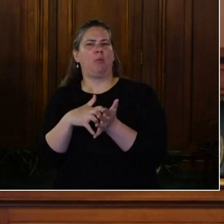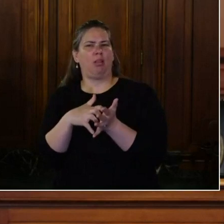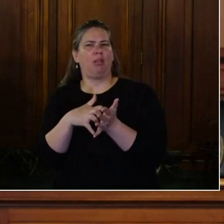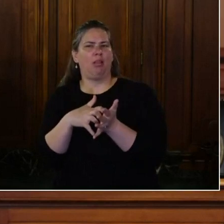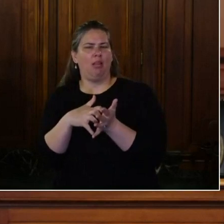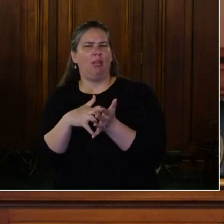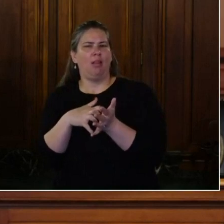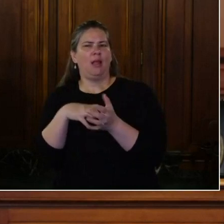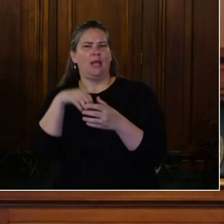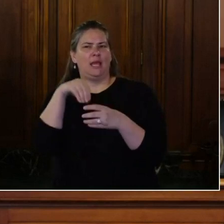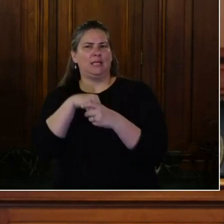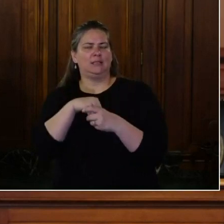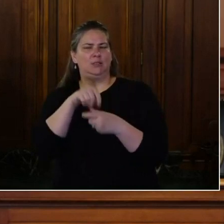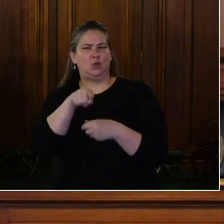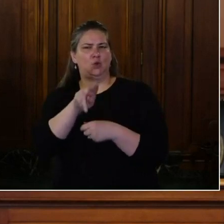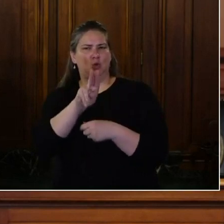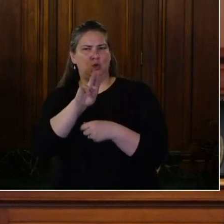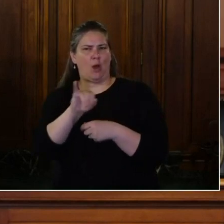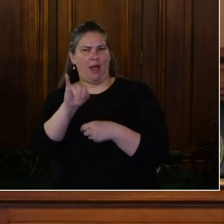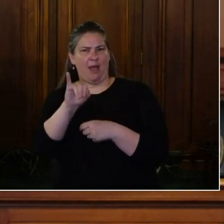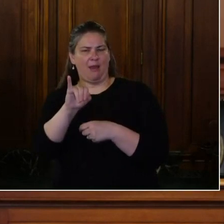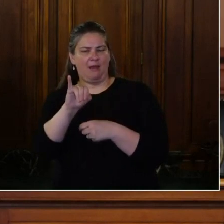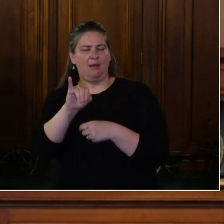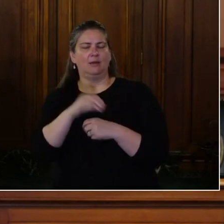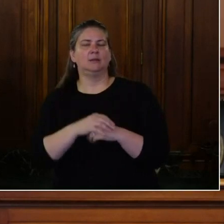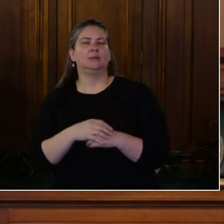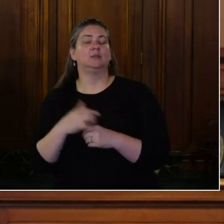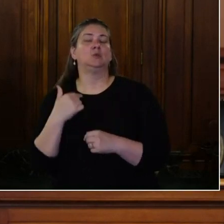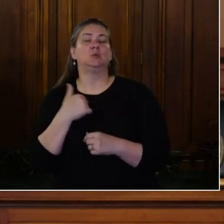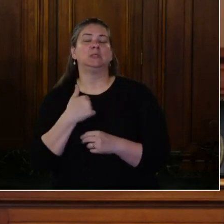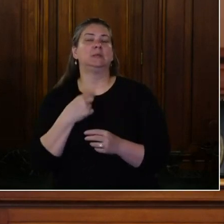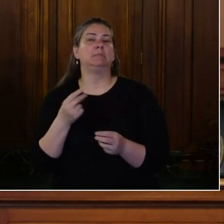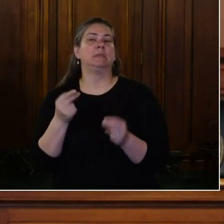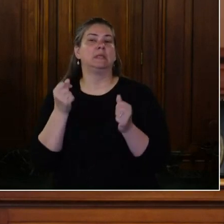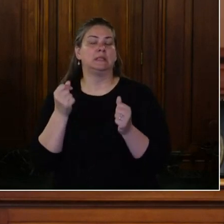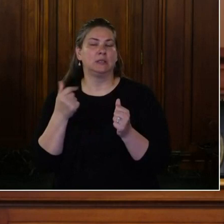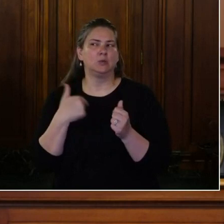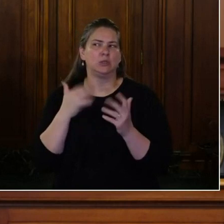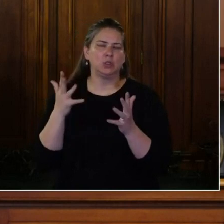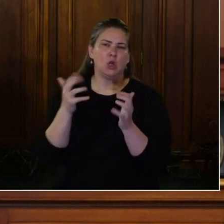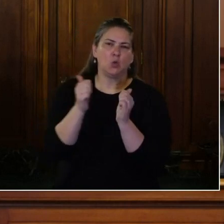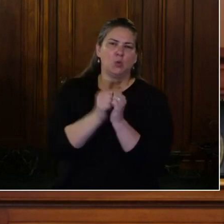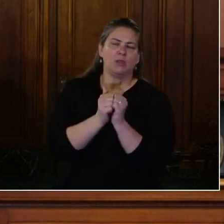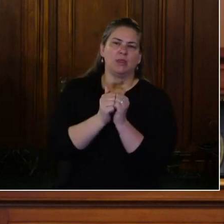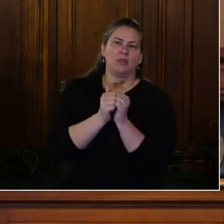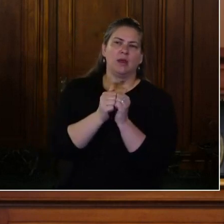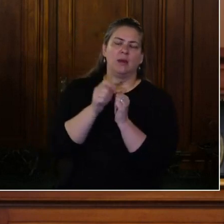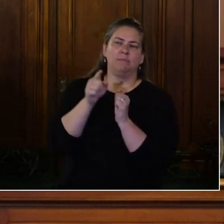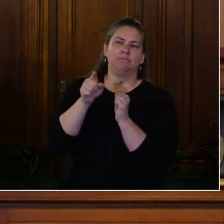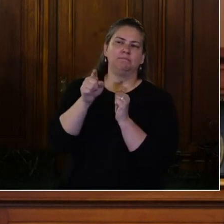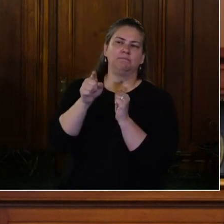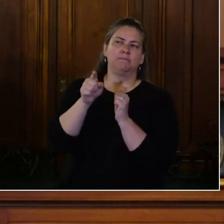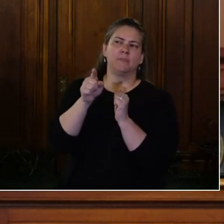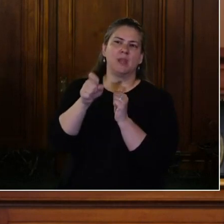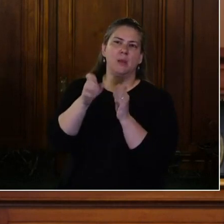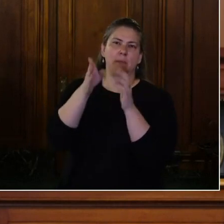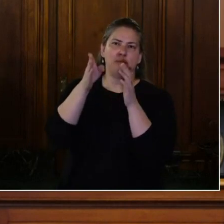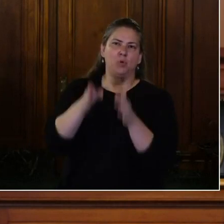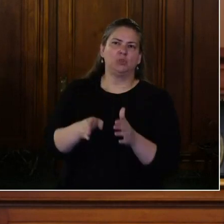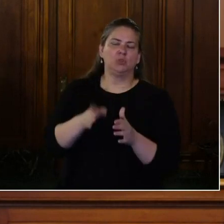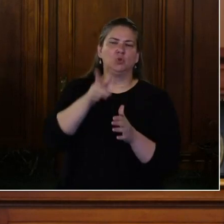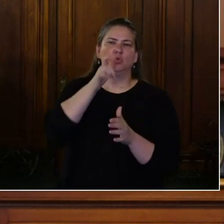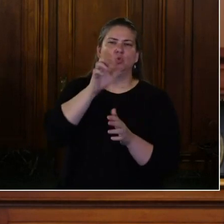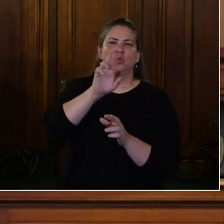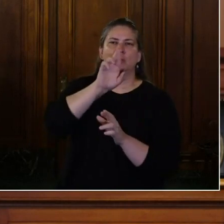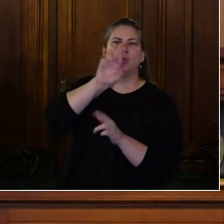in the UI portal. We immediately spoke to the individual who reported this